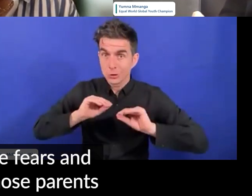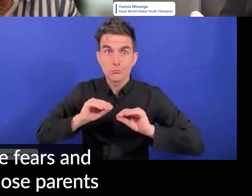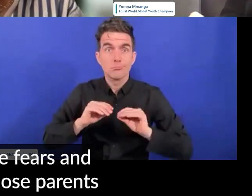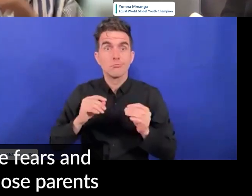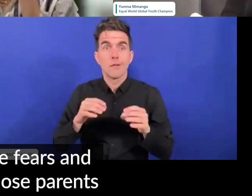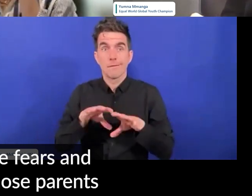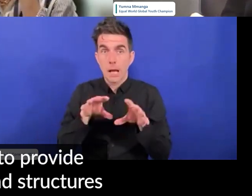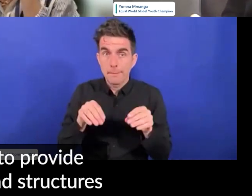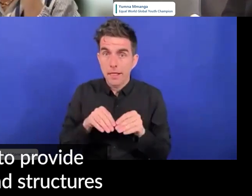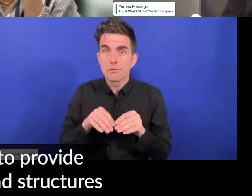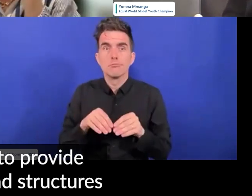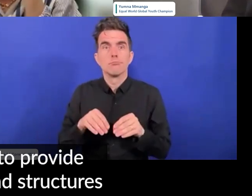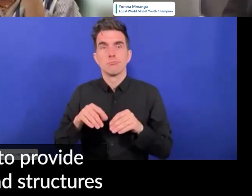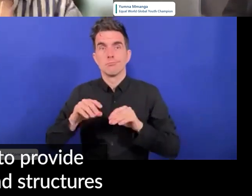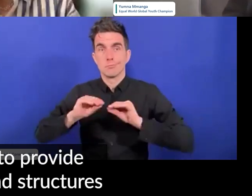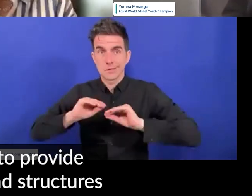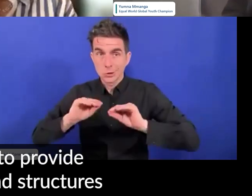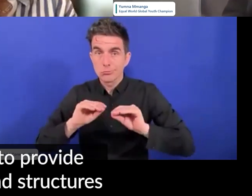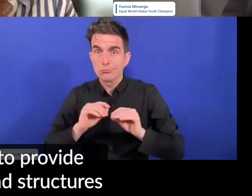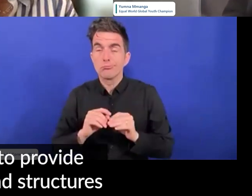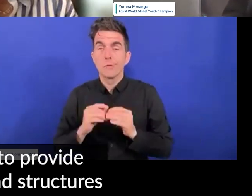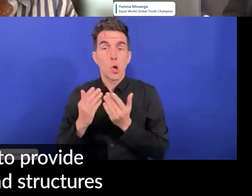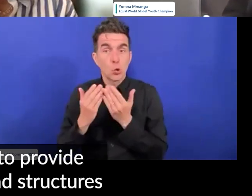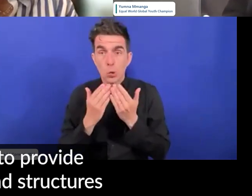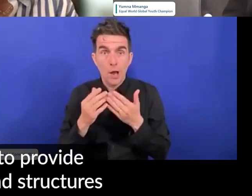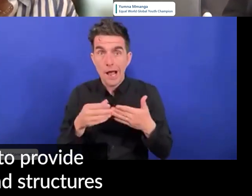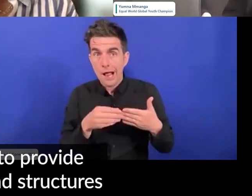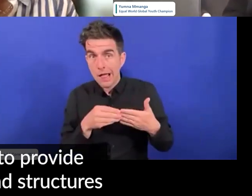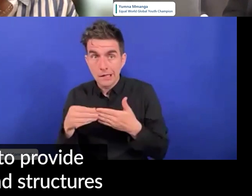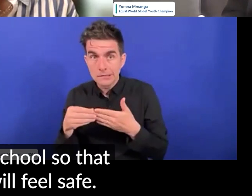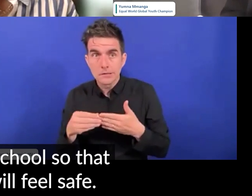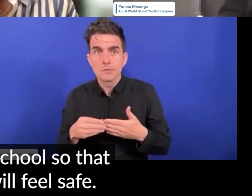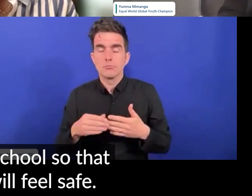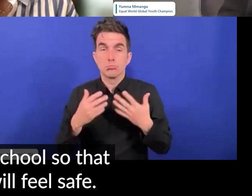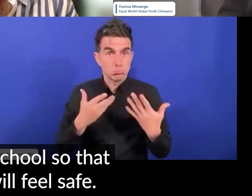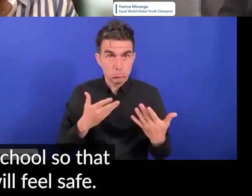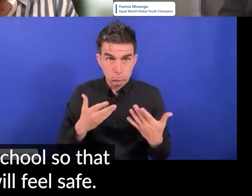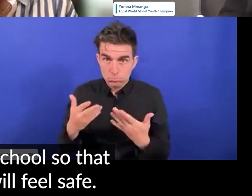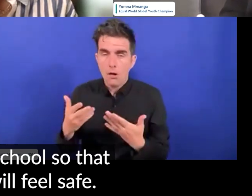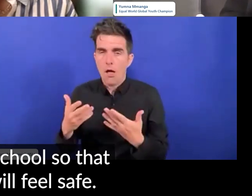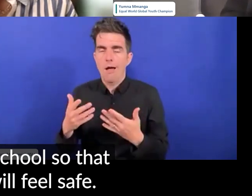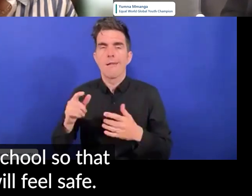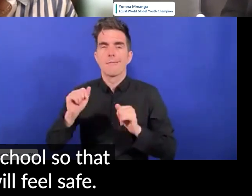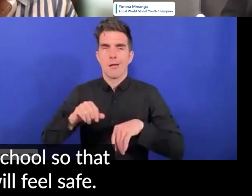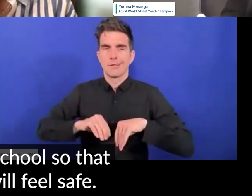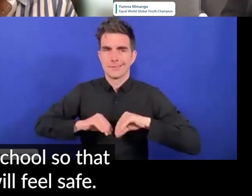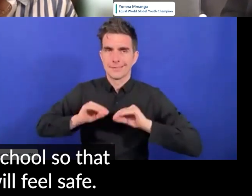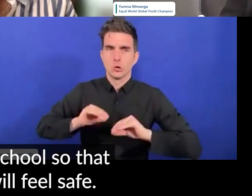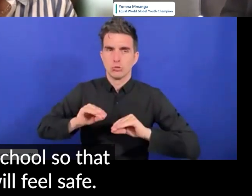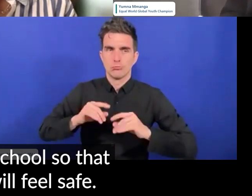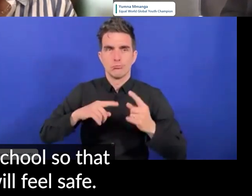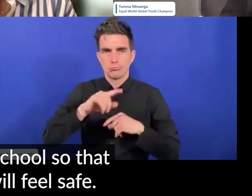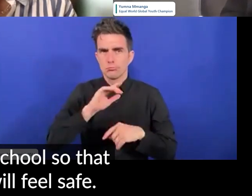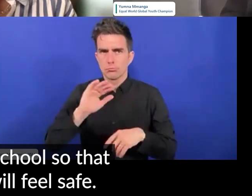these parents and be able to provide the systems and structures in place in the school so that the children